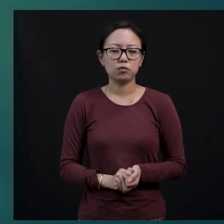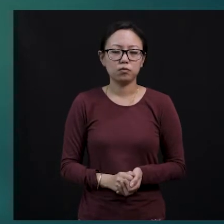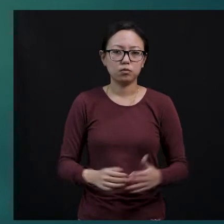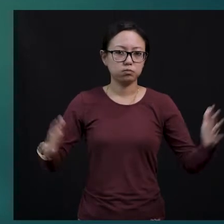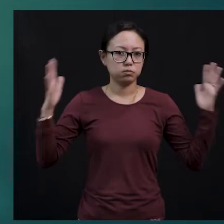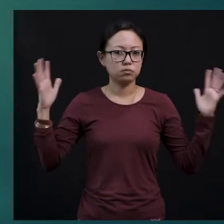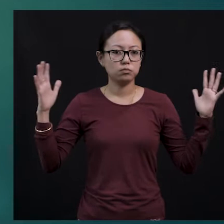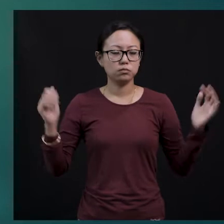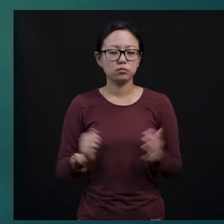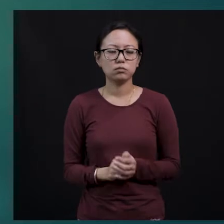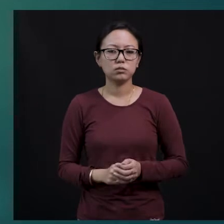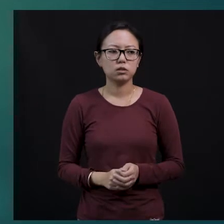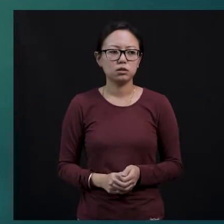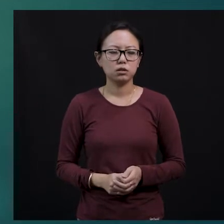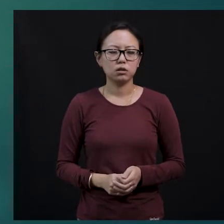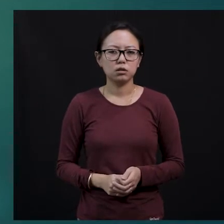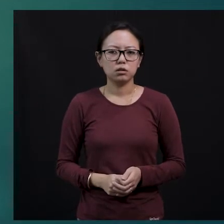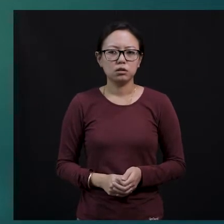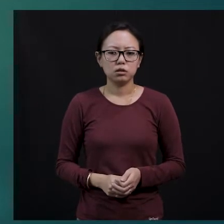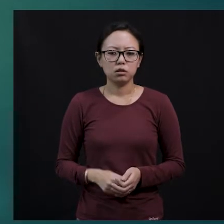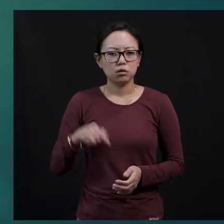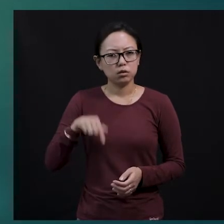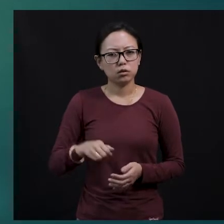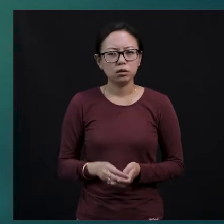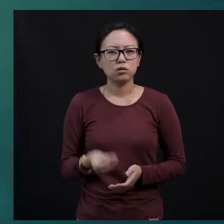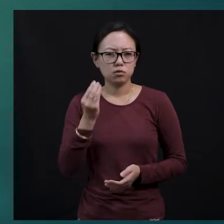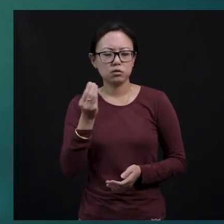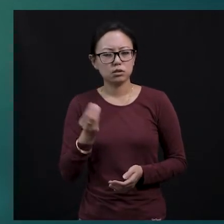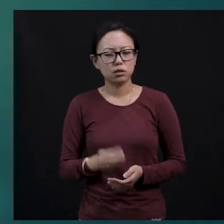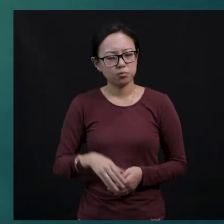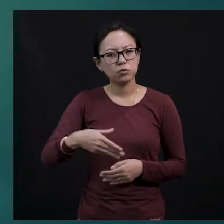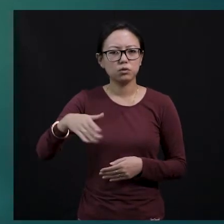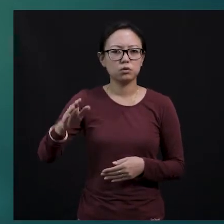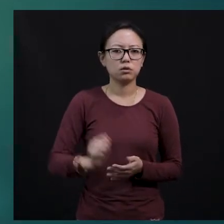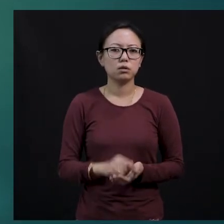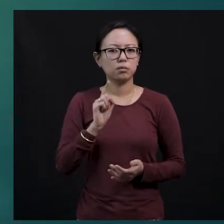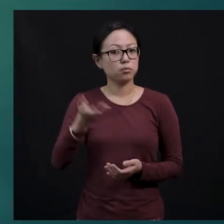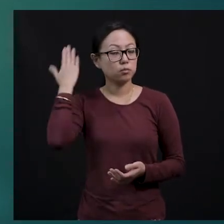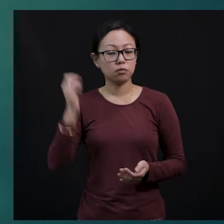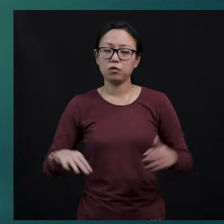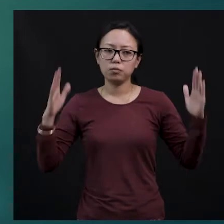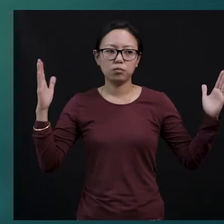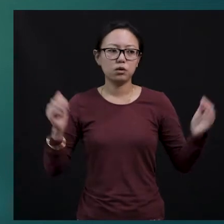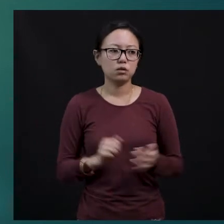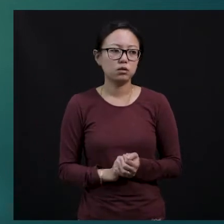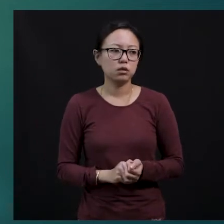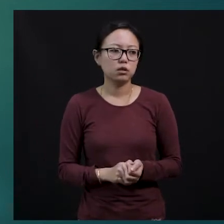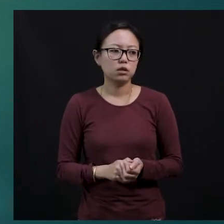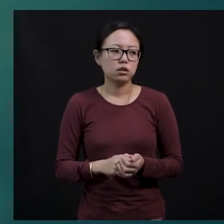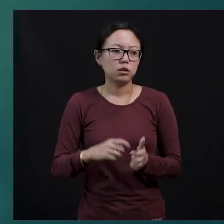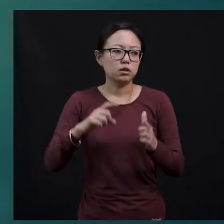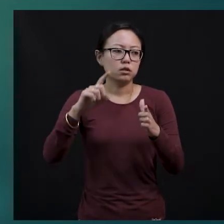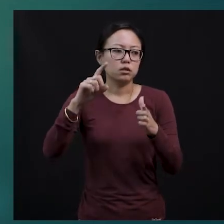not that regressive, but we still have the caste system. So there was a lady Jyotibai Phule who was one